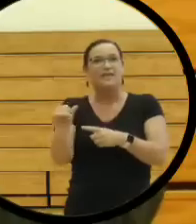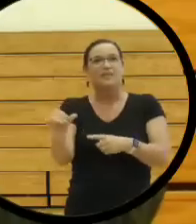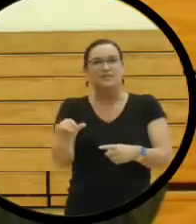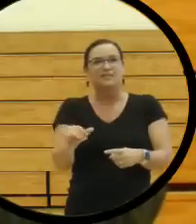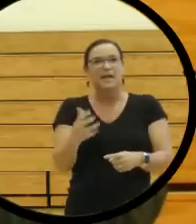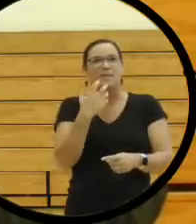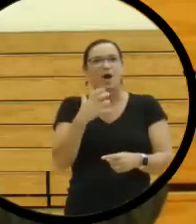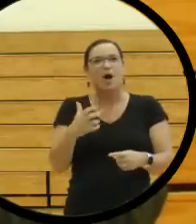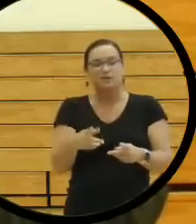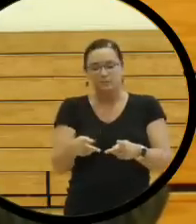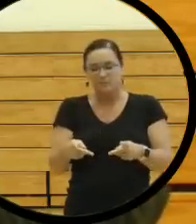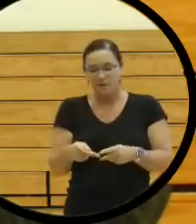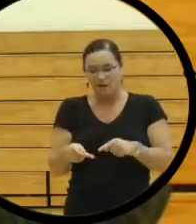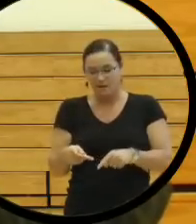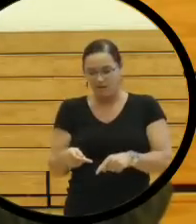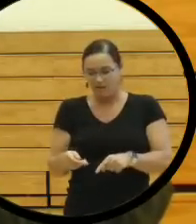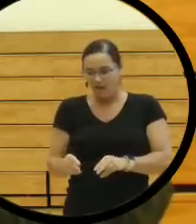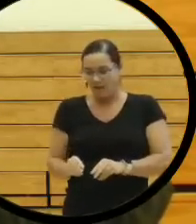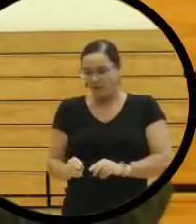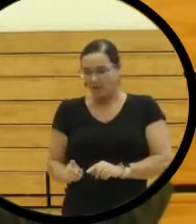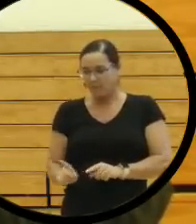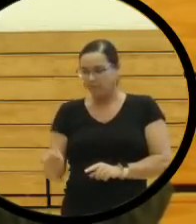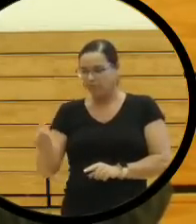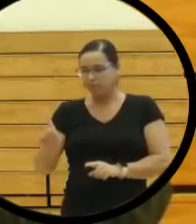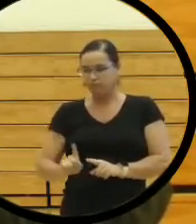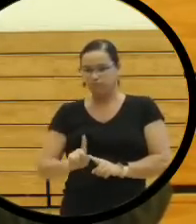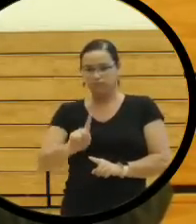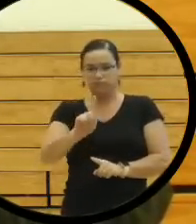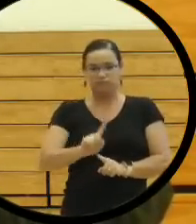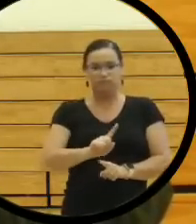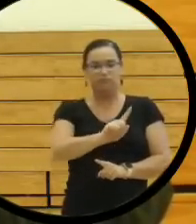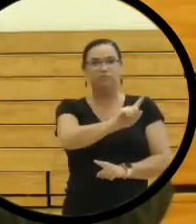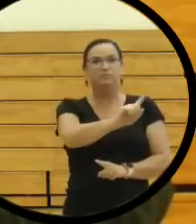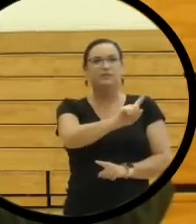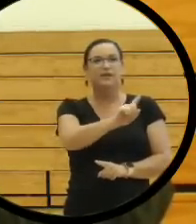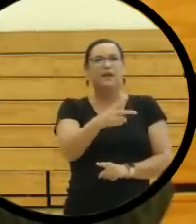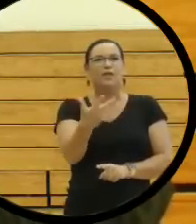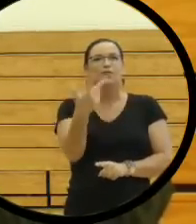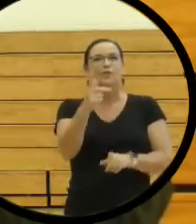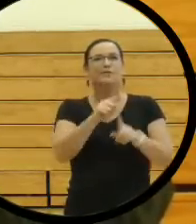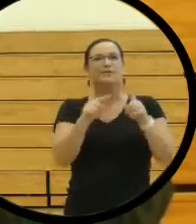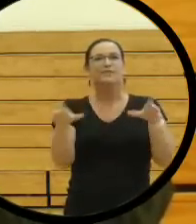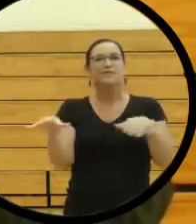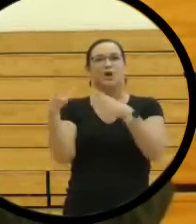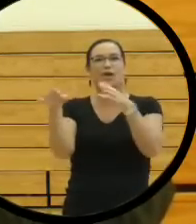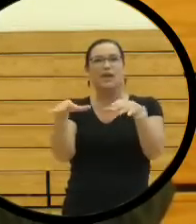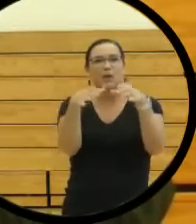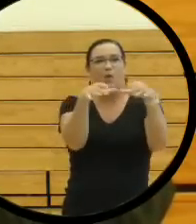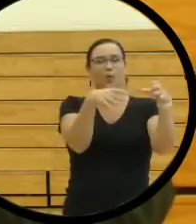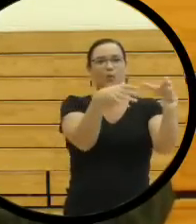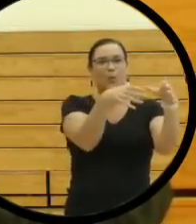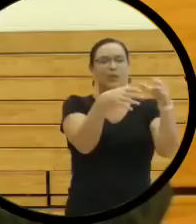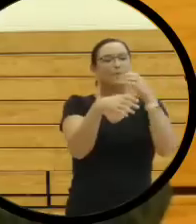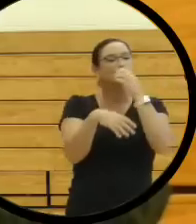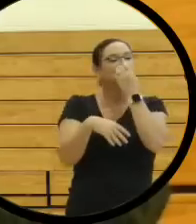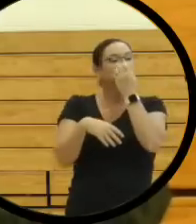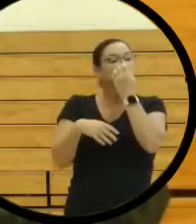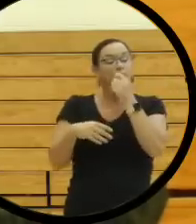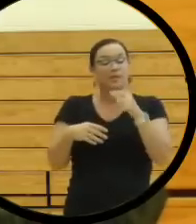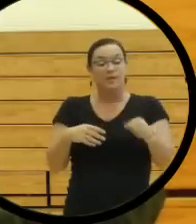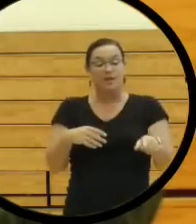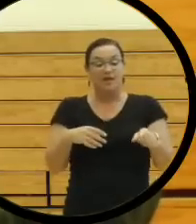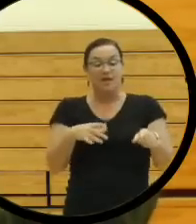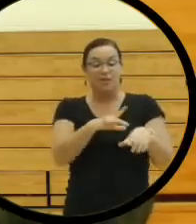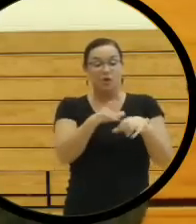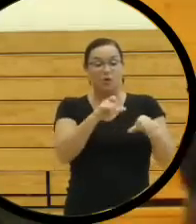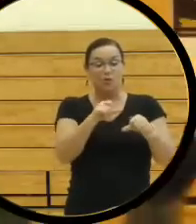Mauna Loa and Kilauea are, right? So lava feeds into all three of those volcanoes. The earthquakes in Lauihi are not unlike the